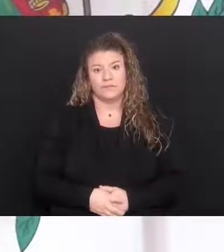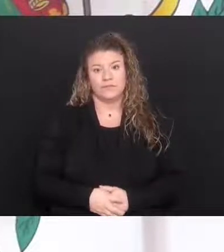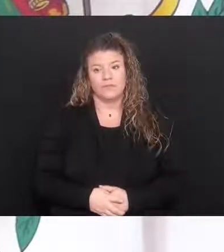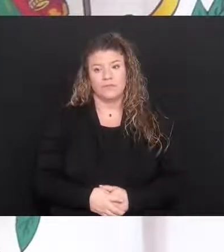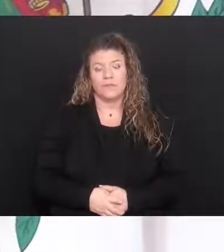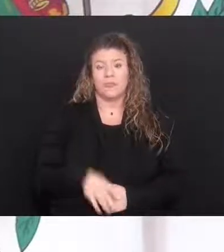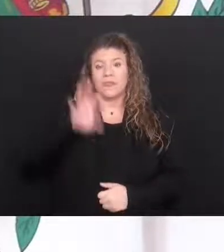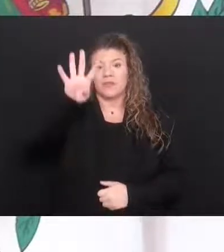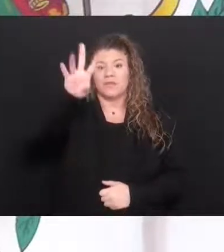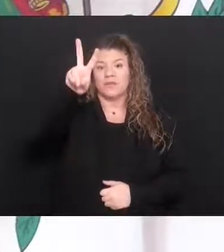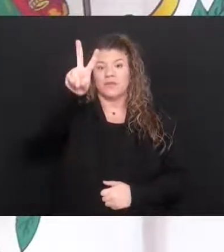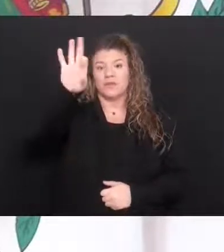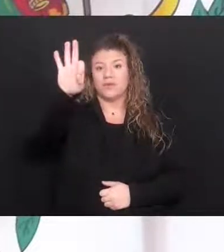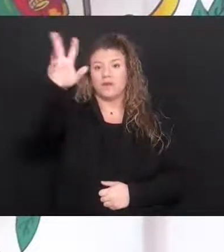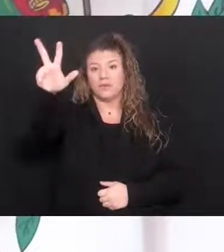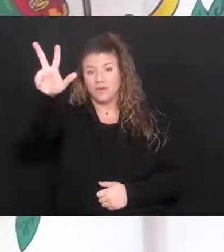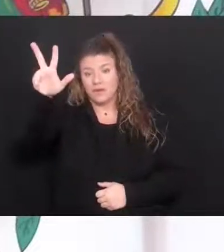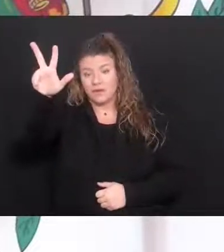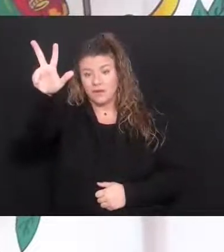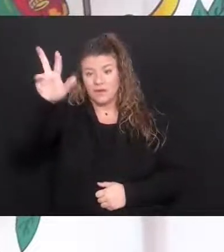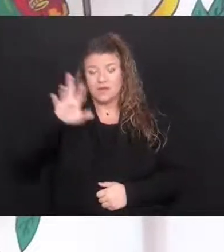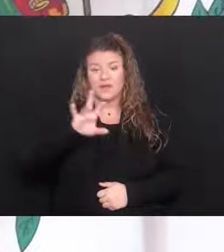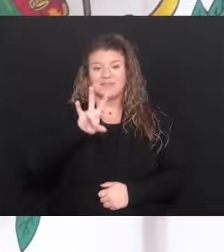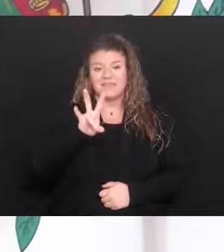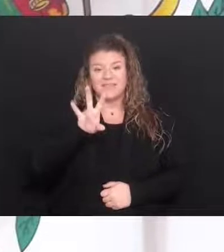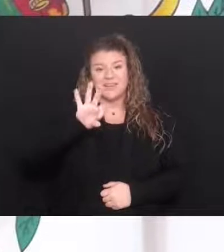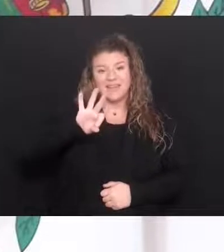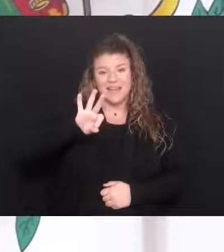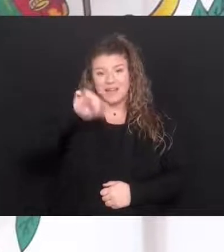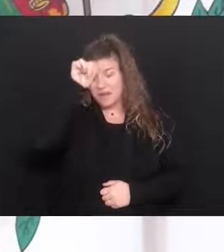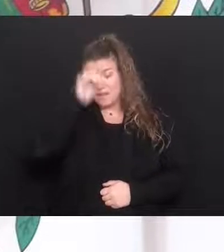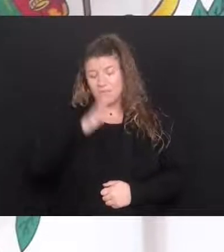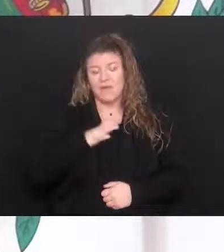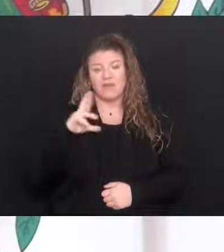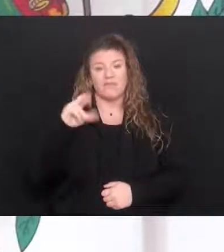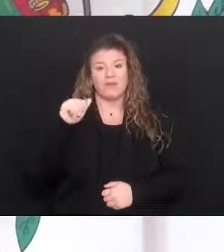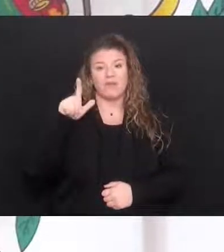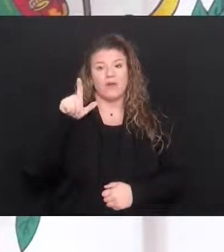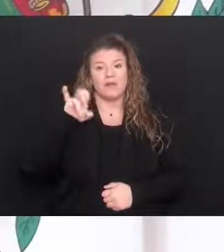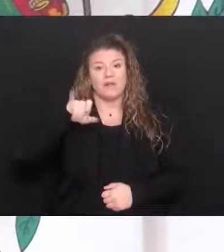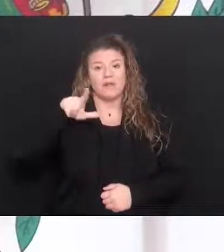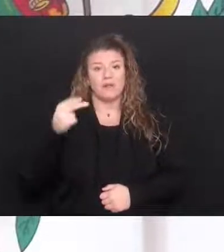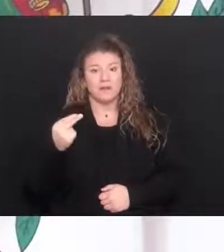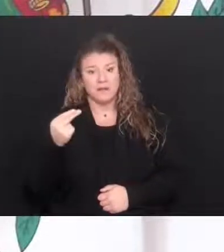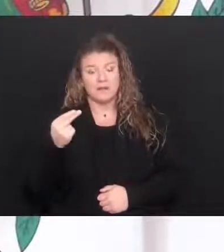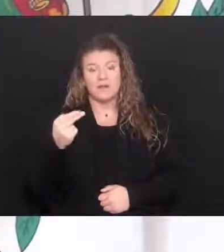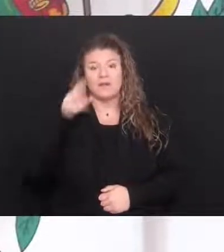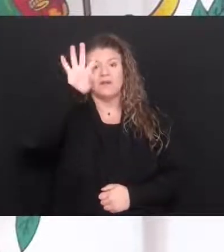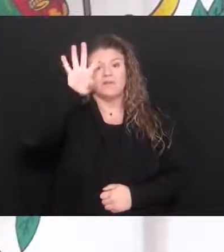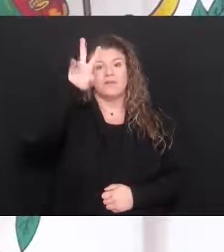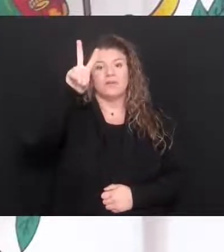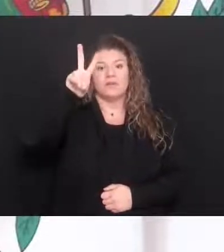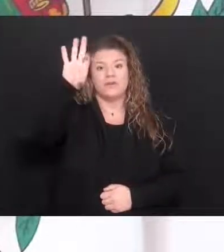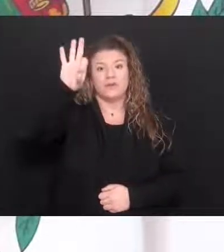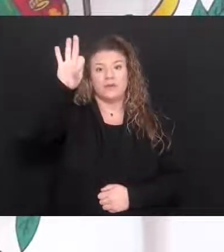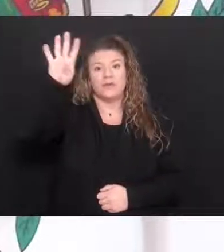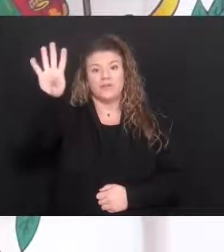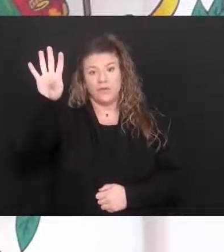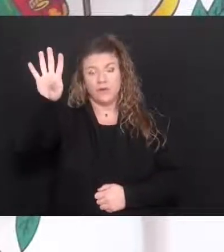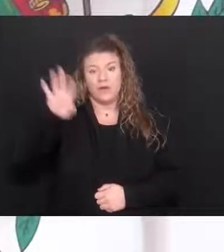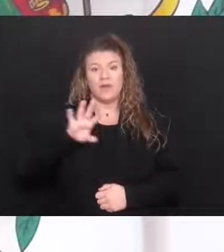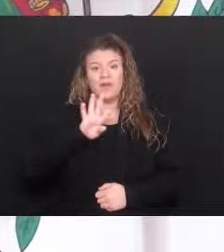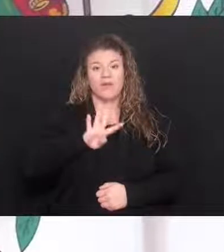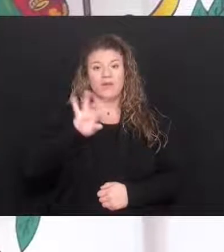The 4,293rd death is a 79-year-old male from Raleigh County. The 4,294th death,